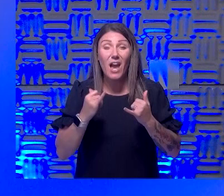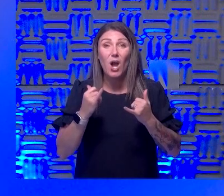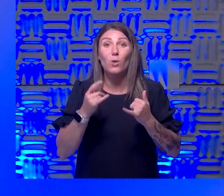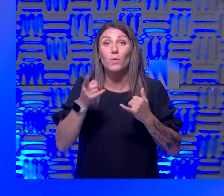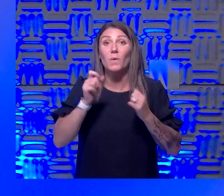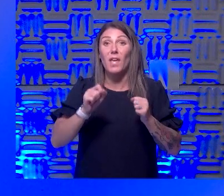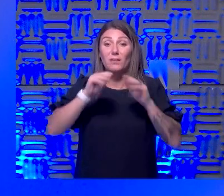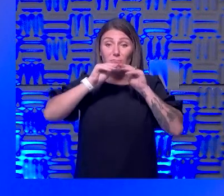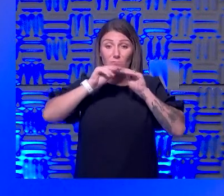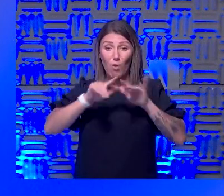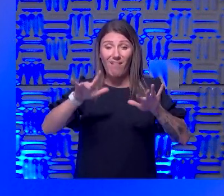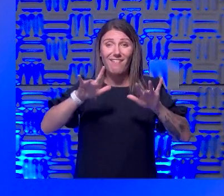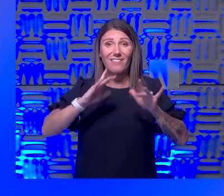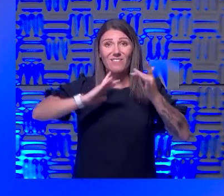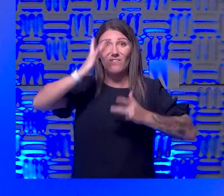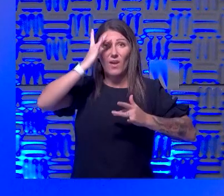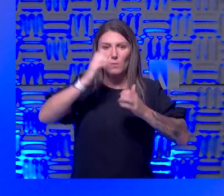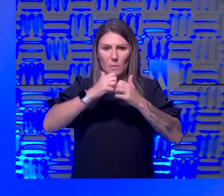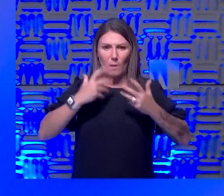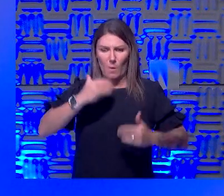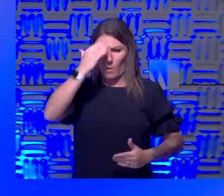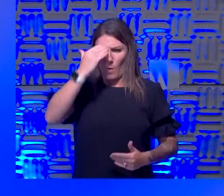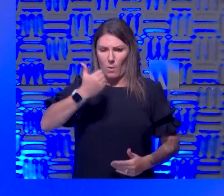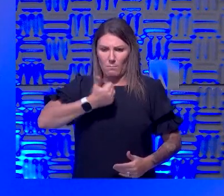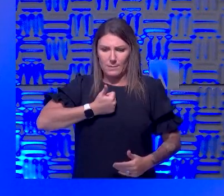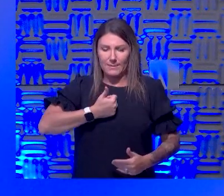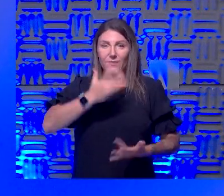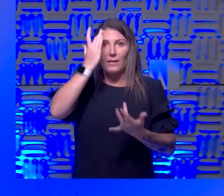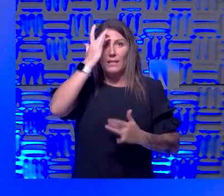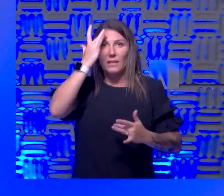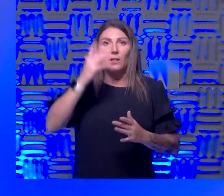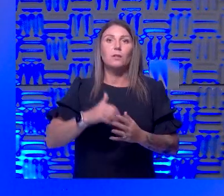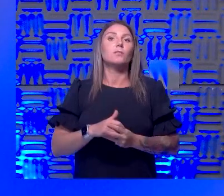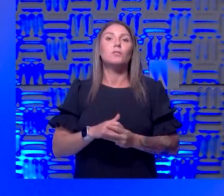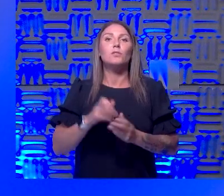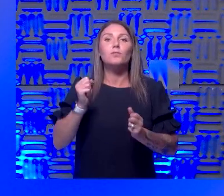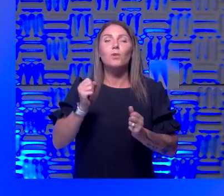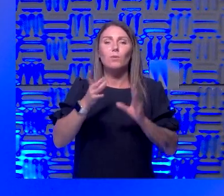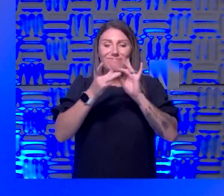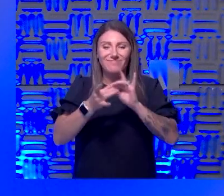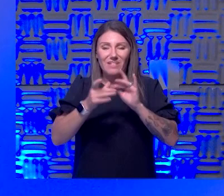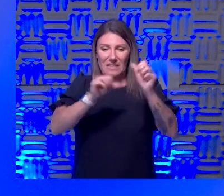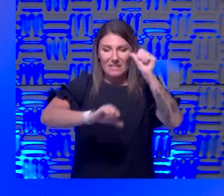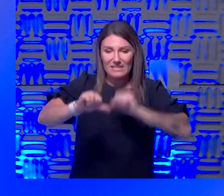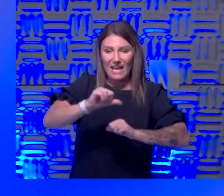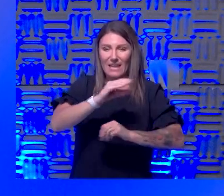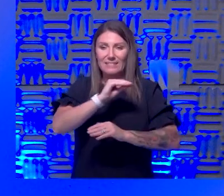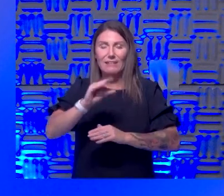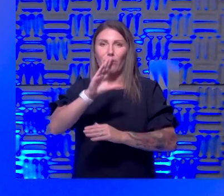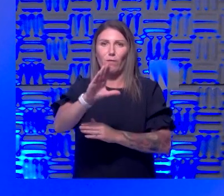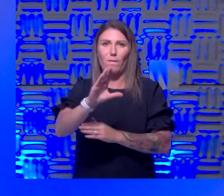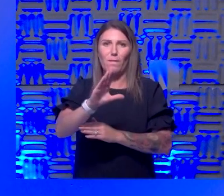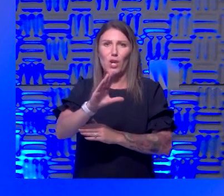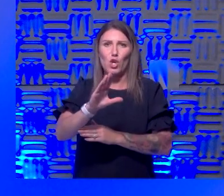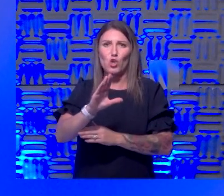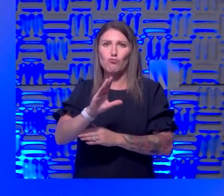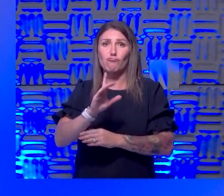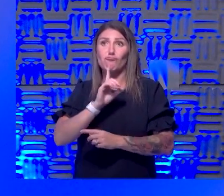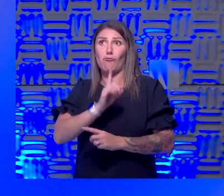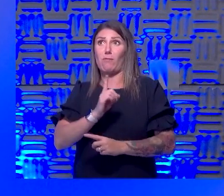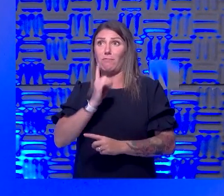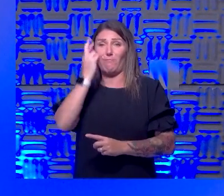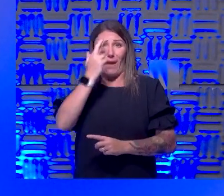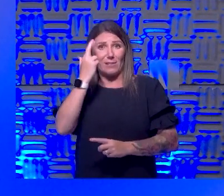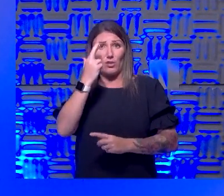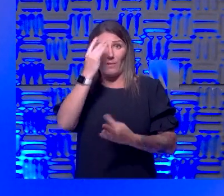virus without even knowing that you're ill. So to appeal to people and their science and their rational thinking, there is now